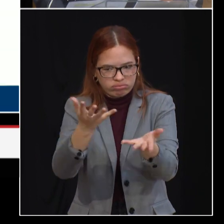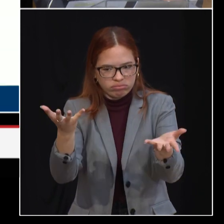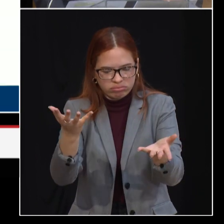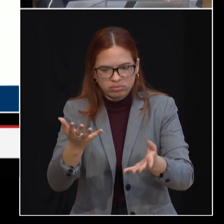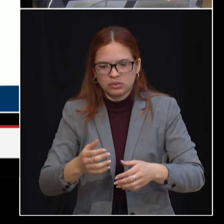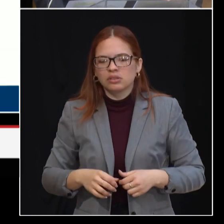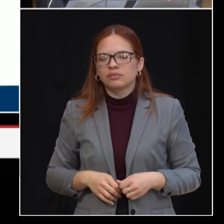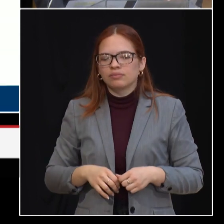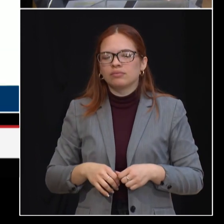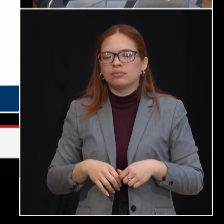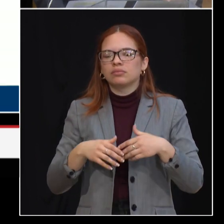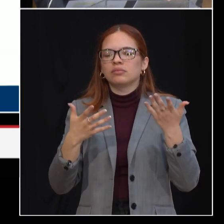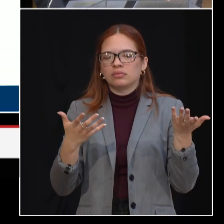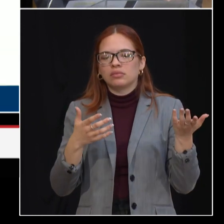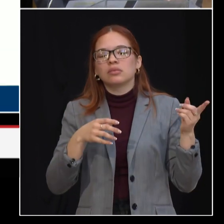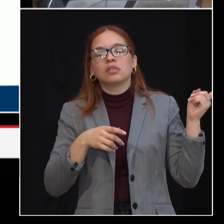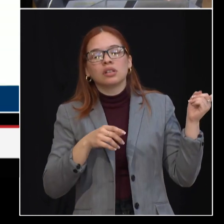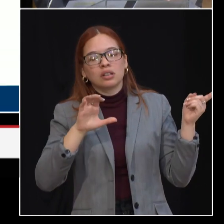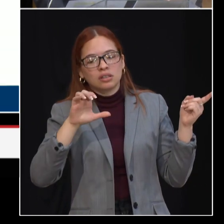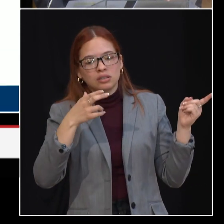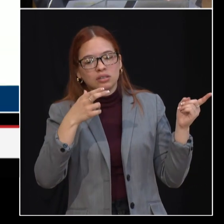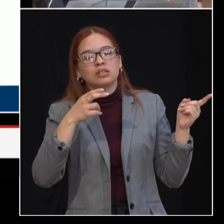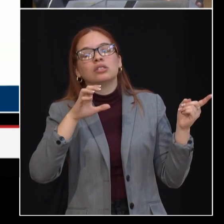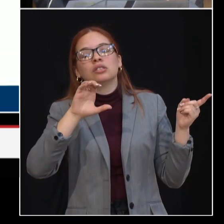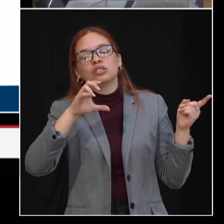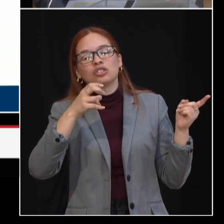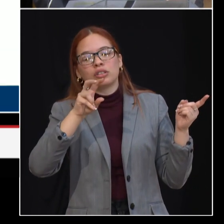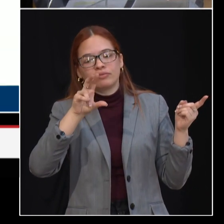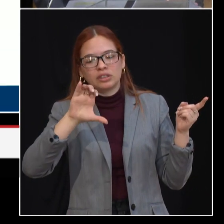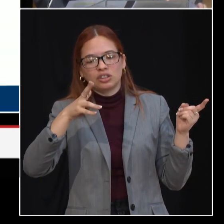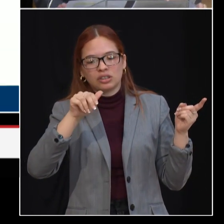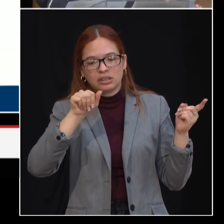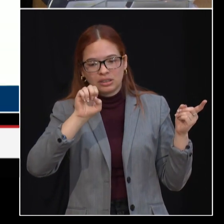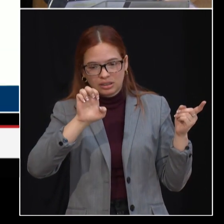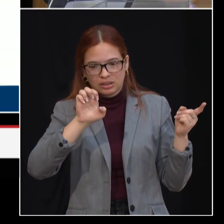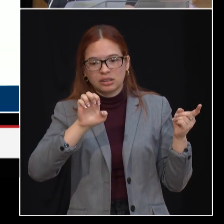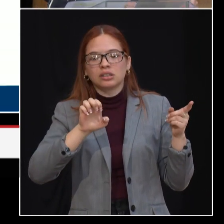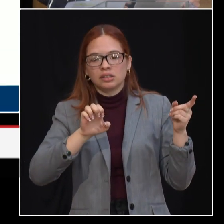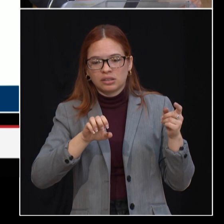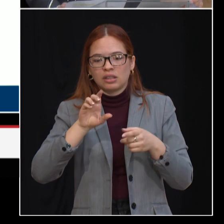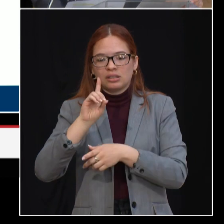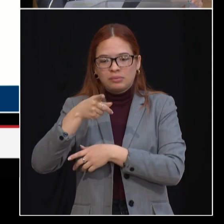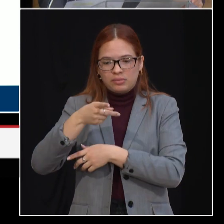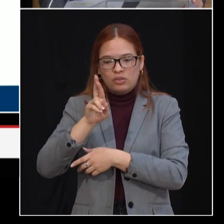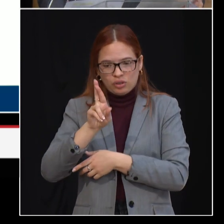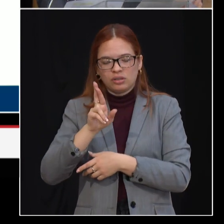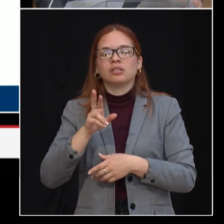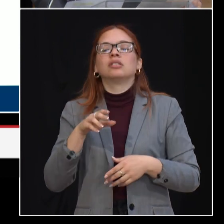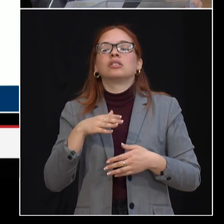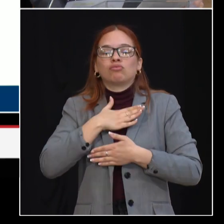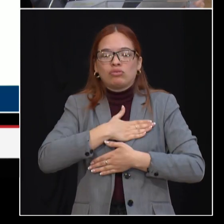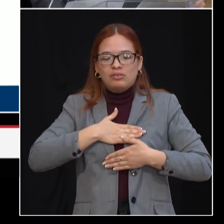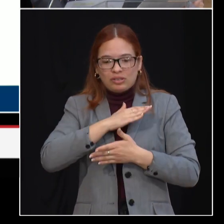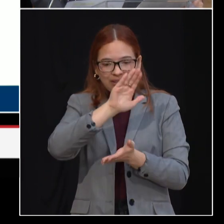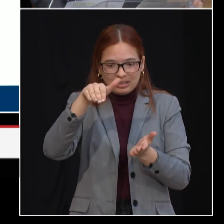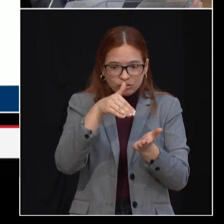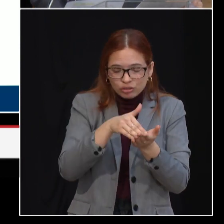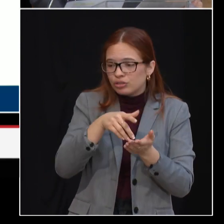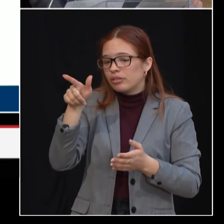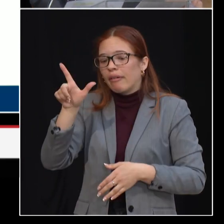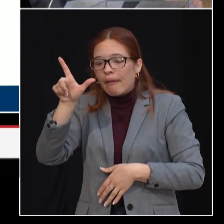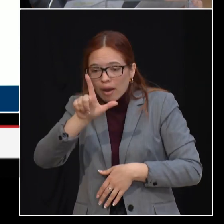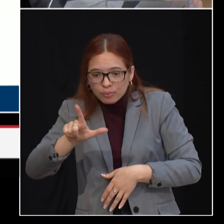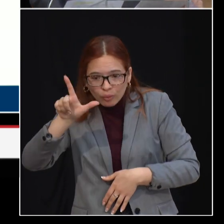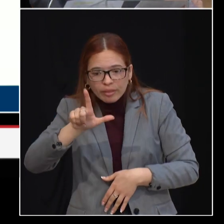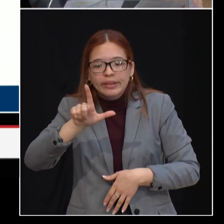DPR Recreation Facility and DC Public Library, and DEMPED has been working closely with the